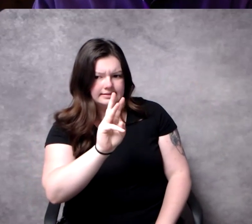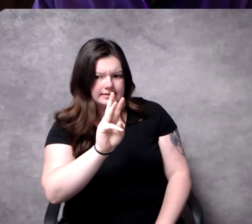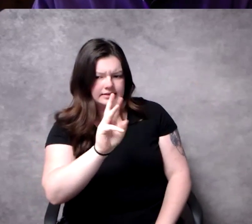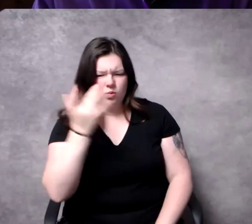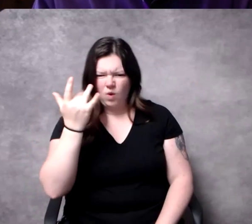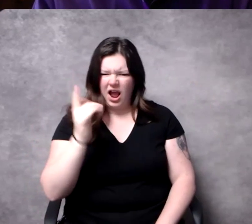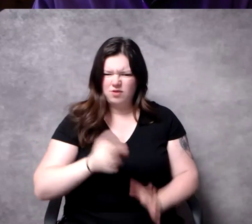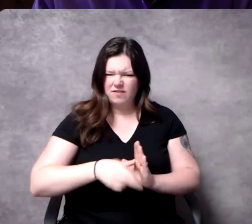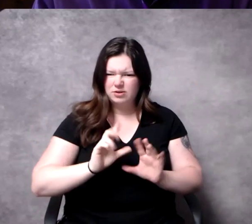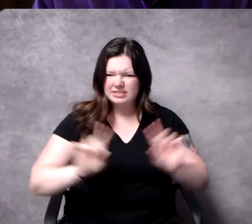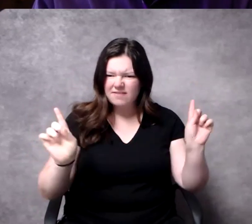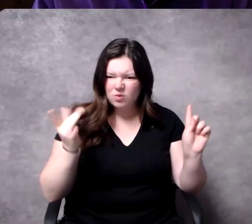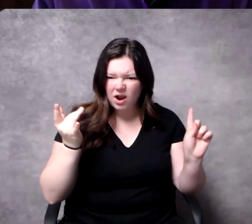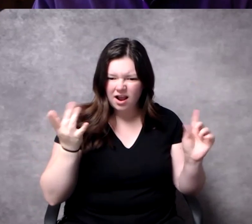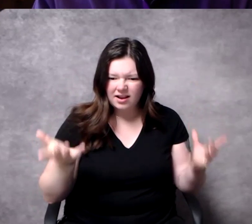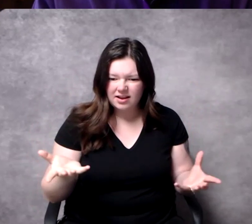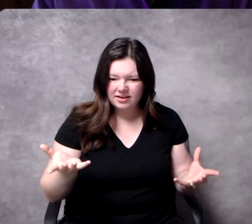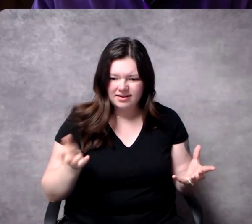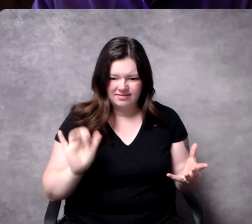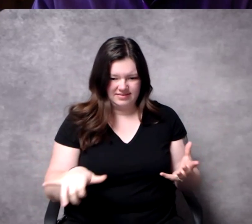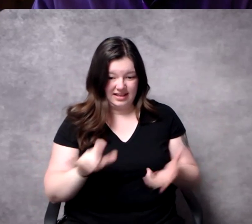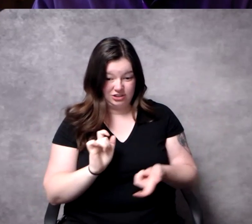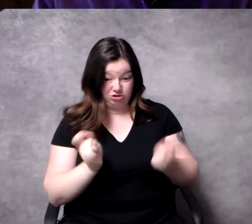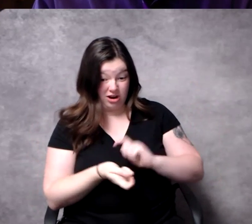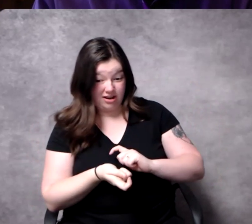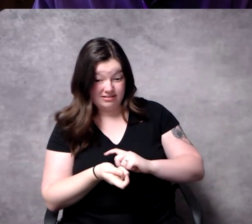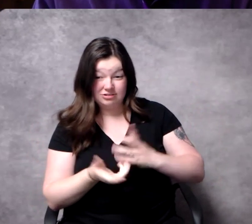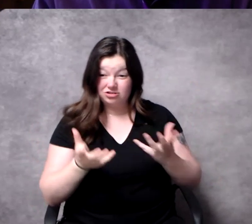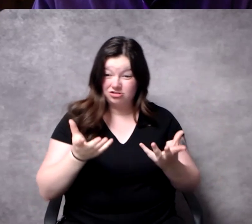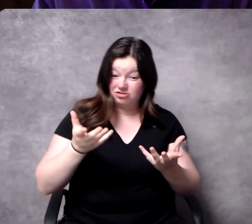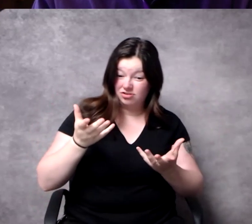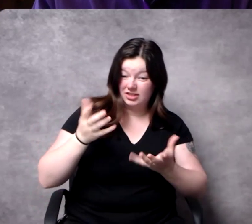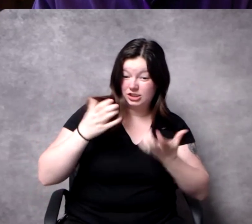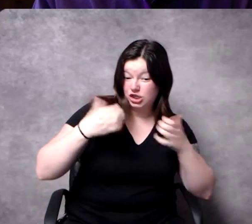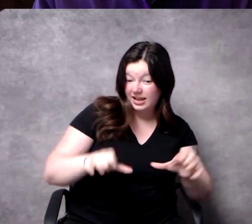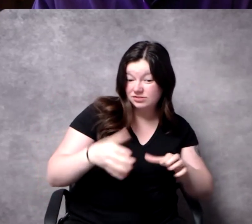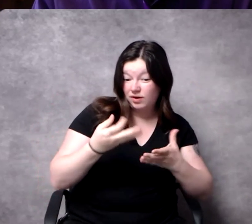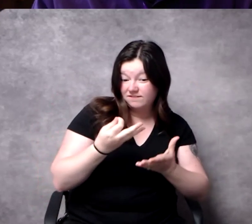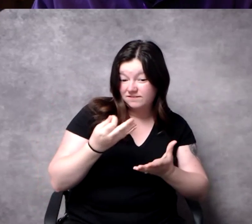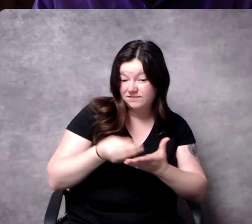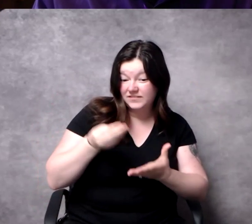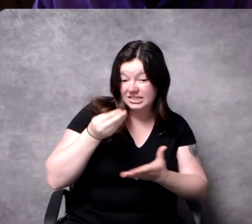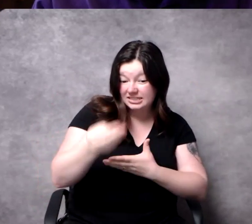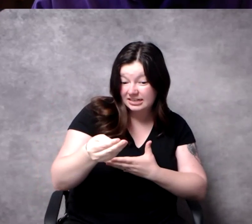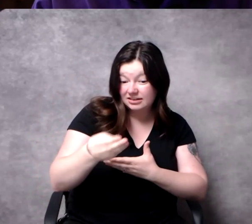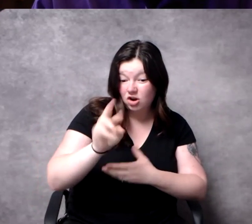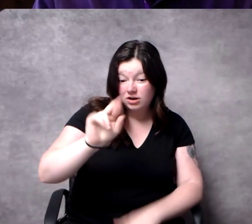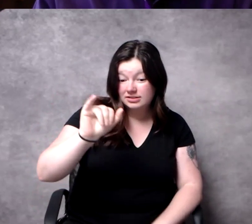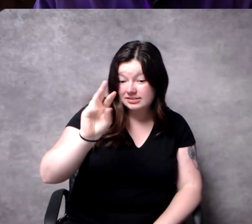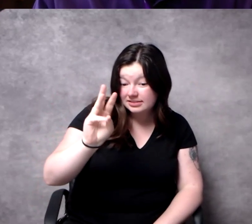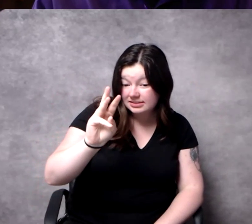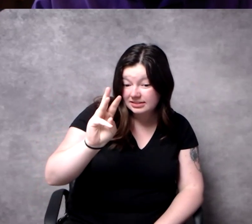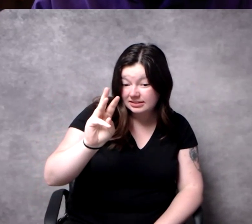change either an increase or a decrease in the chance for funding of an R16 that is within the purview of